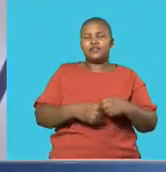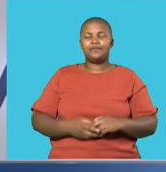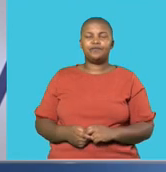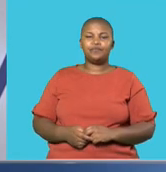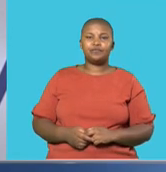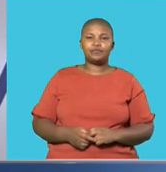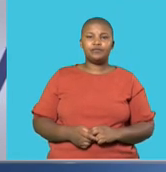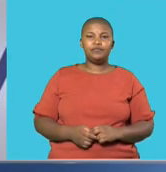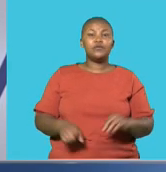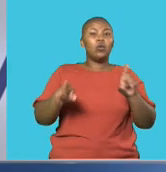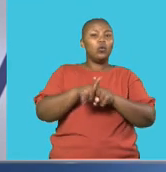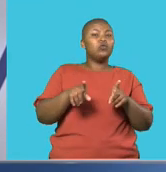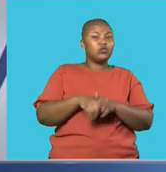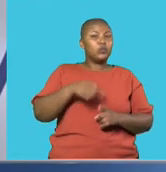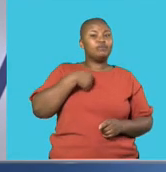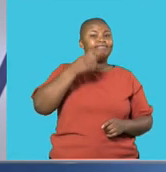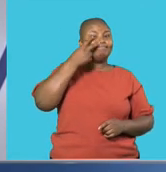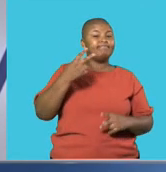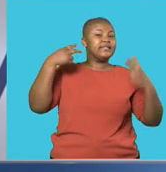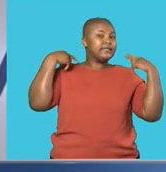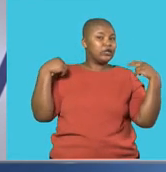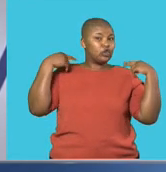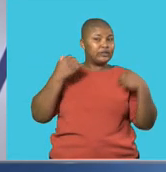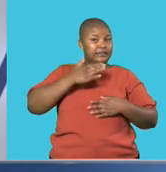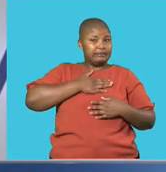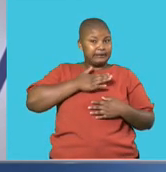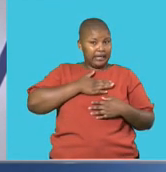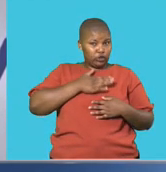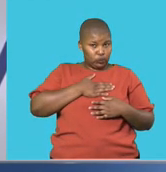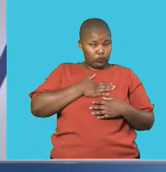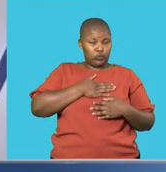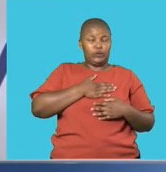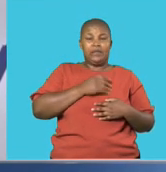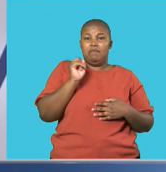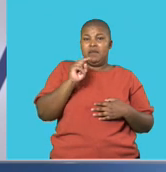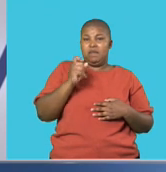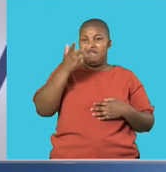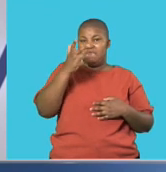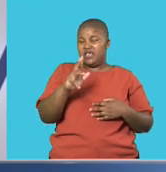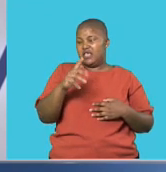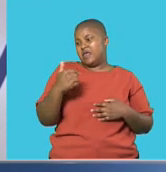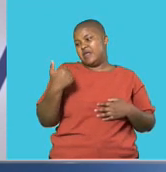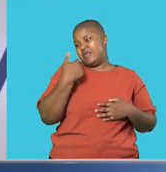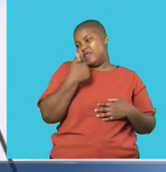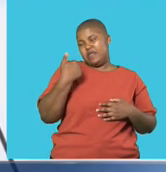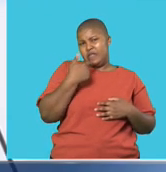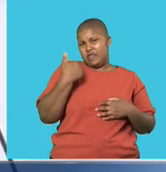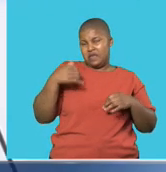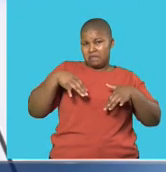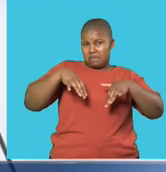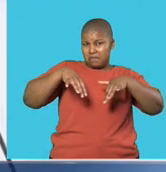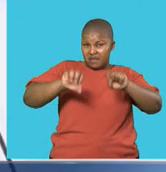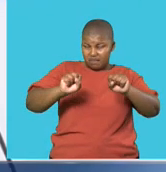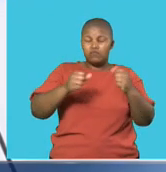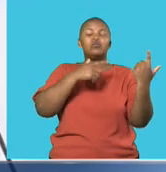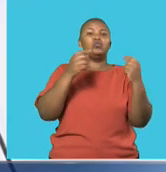this goes to show that our security apparatus that have been jacked up recently are really doing the job, especially in